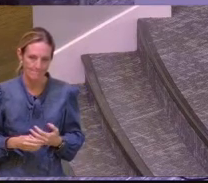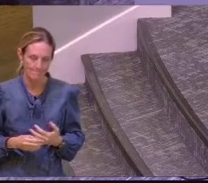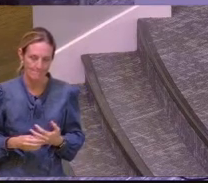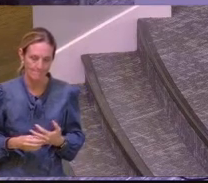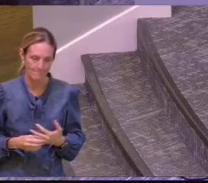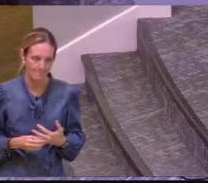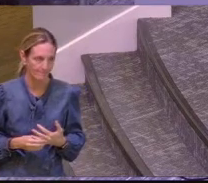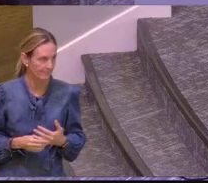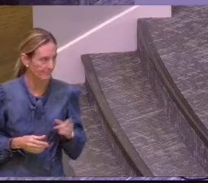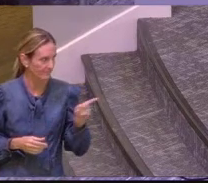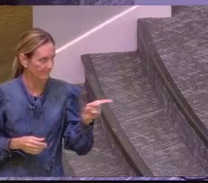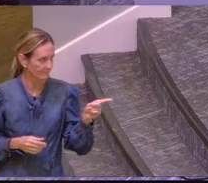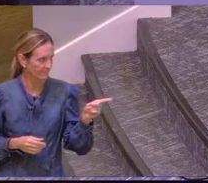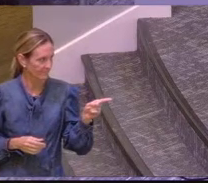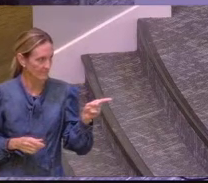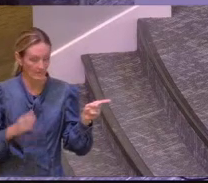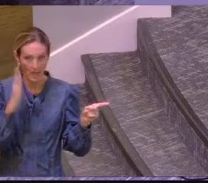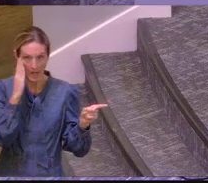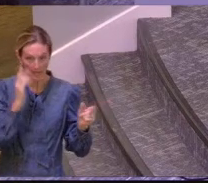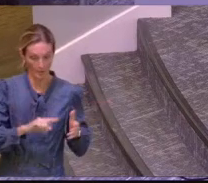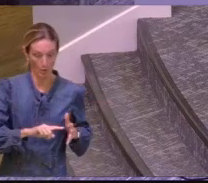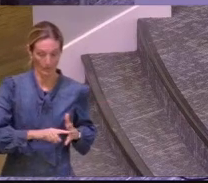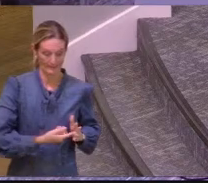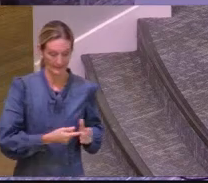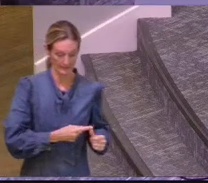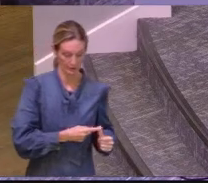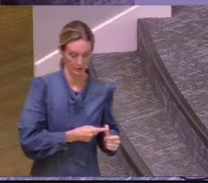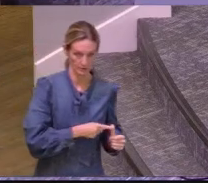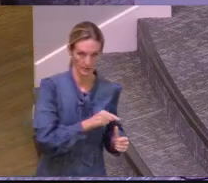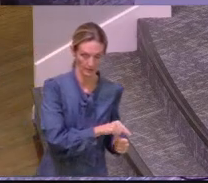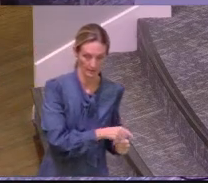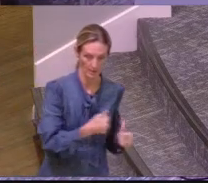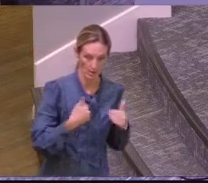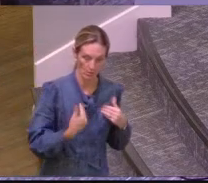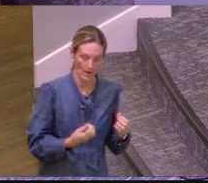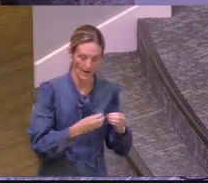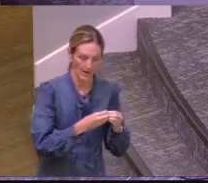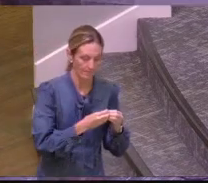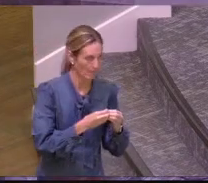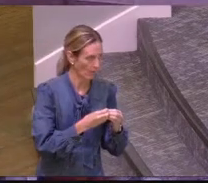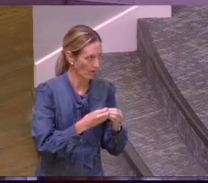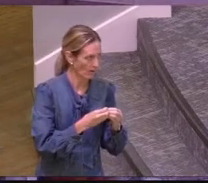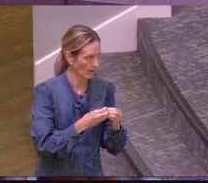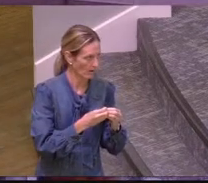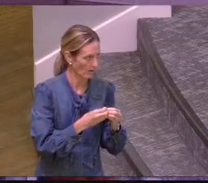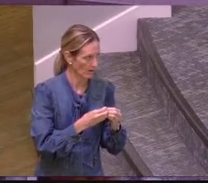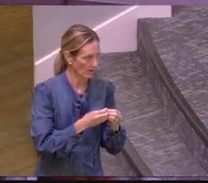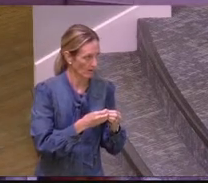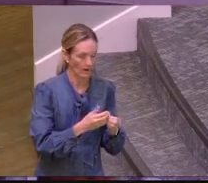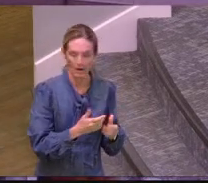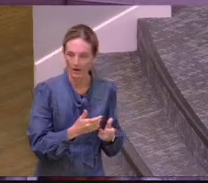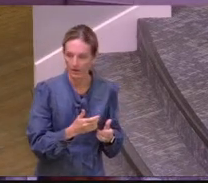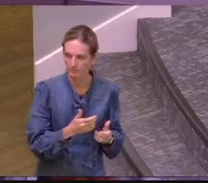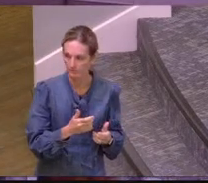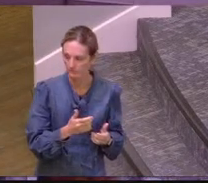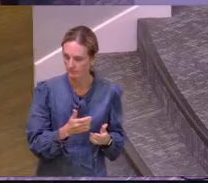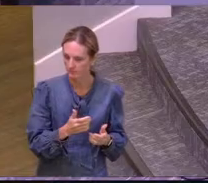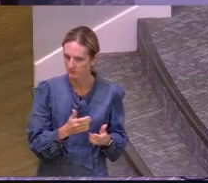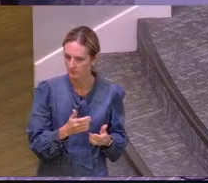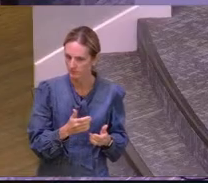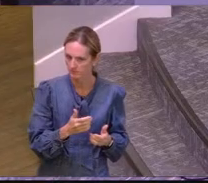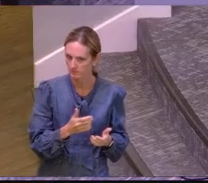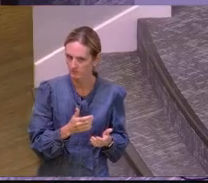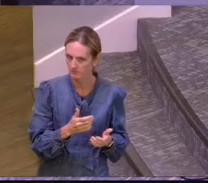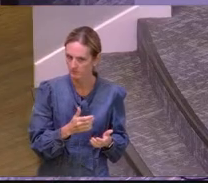I know that initially we had put seek more community input on possible uses as our lowest ranked, but I think